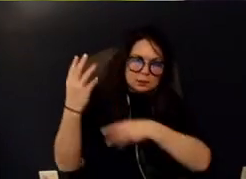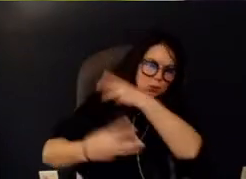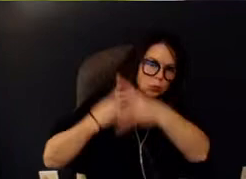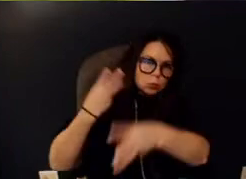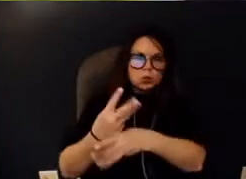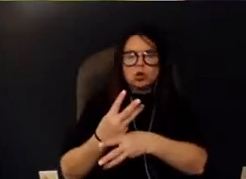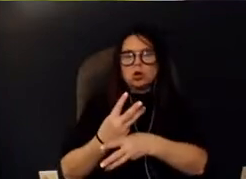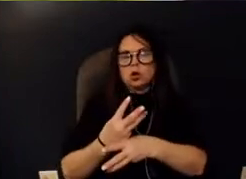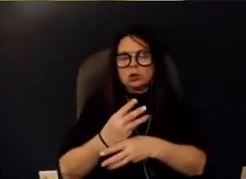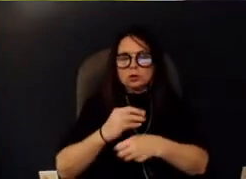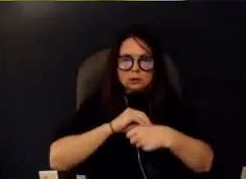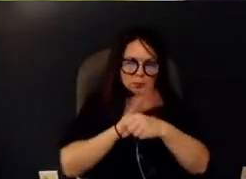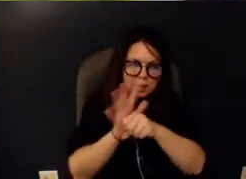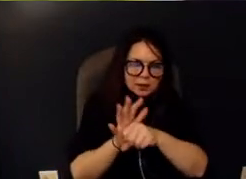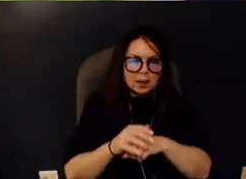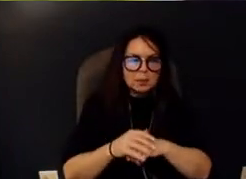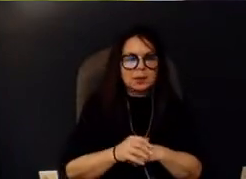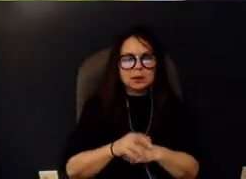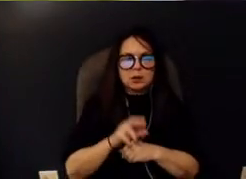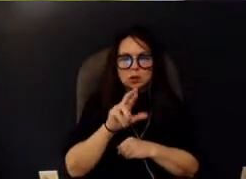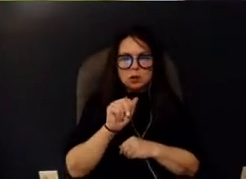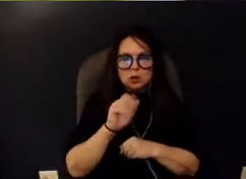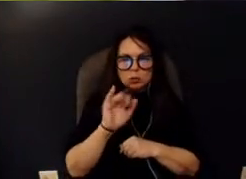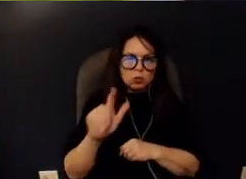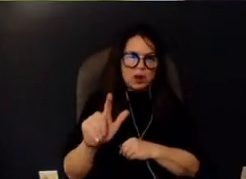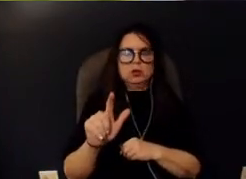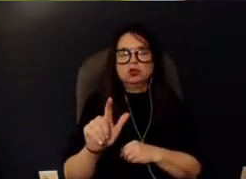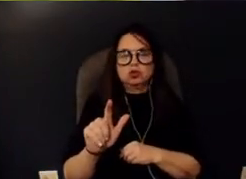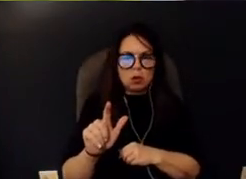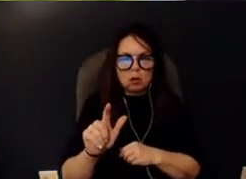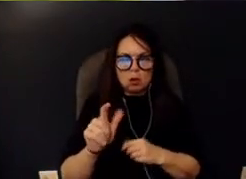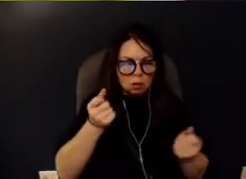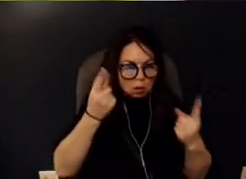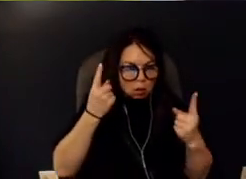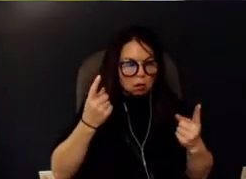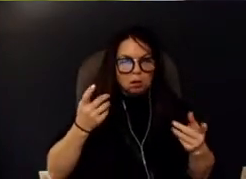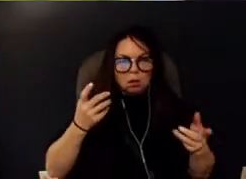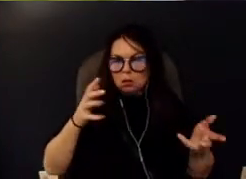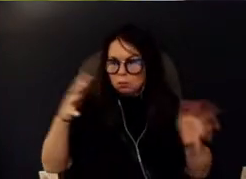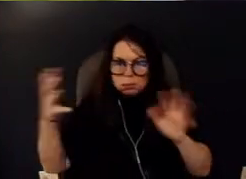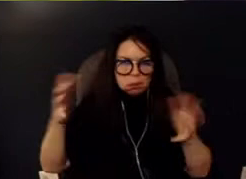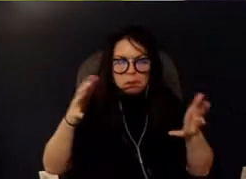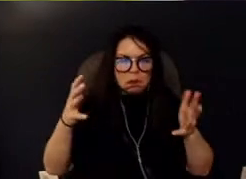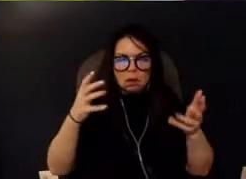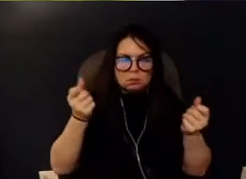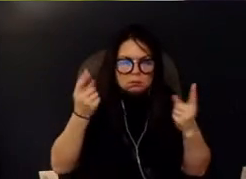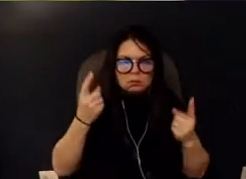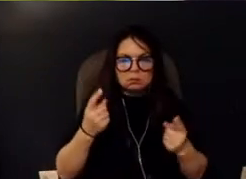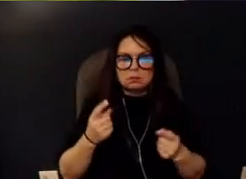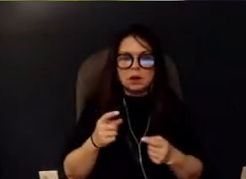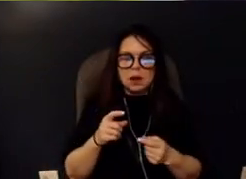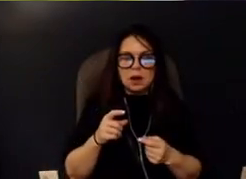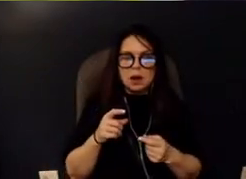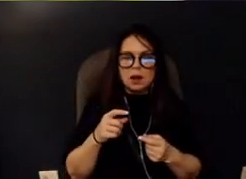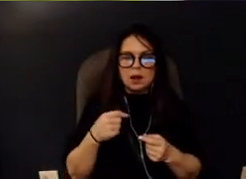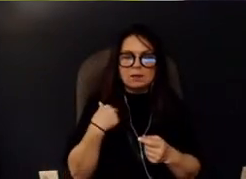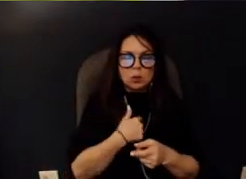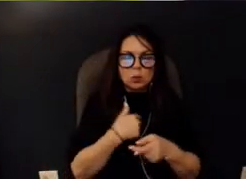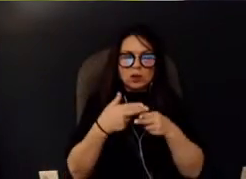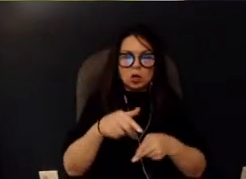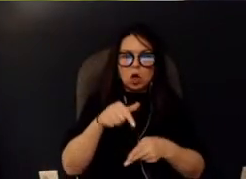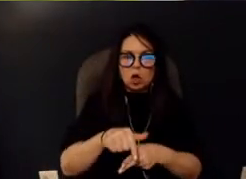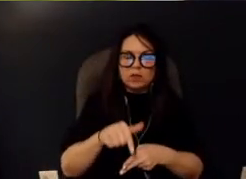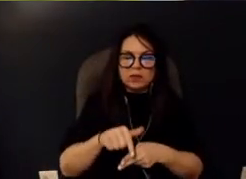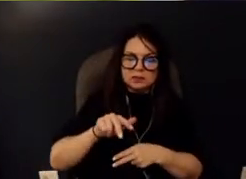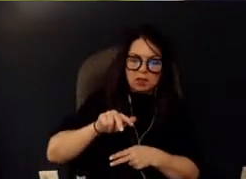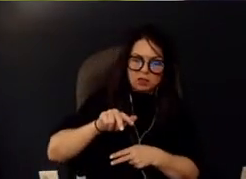racial reckoning that Dr. William Barber III calls the third reconstruction. We